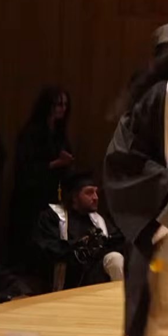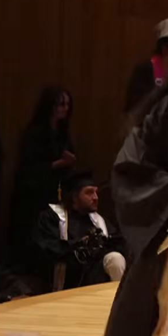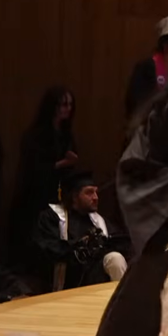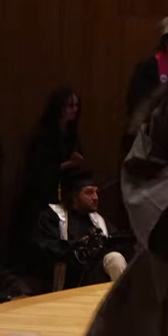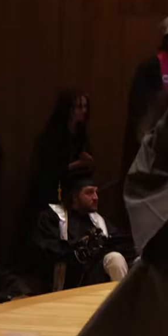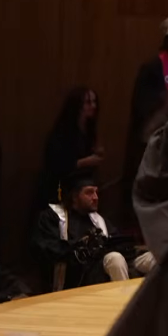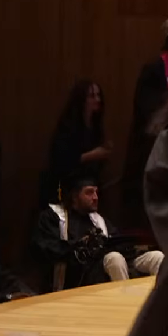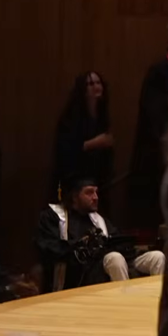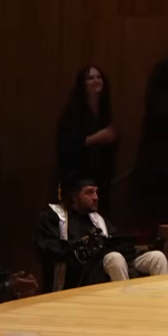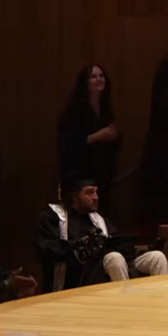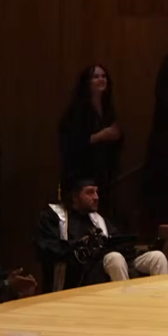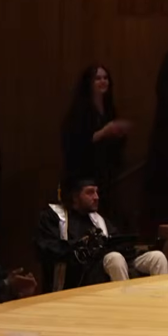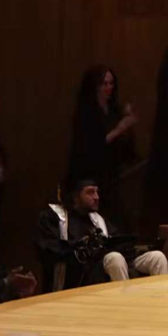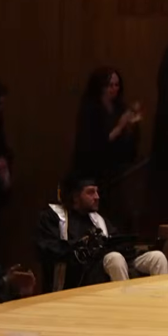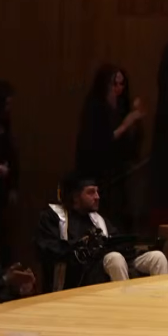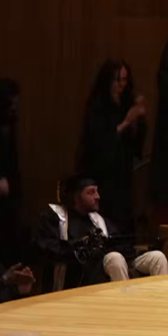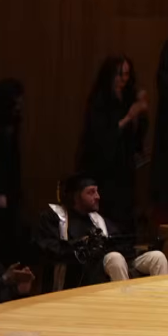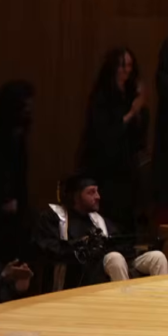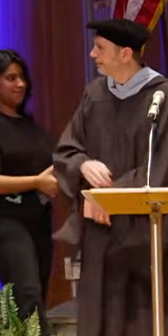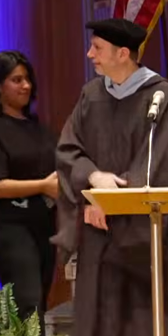Maddie Krauschar.